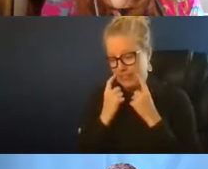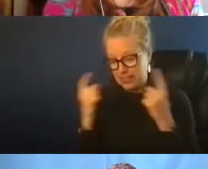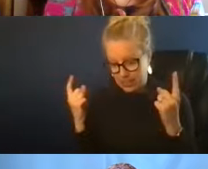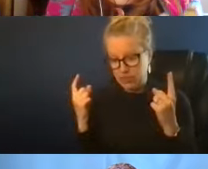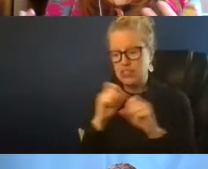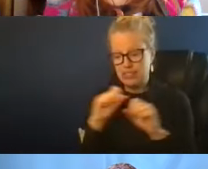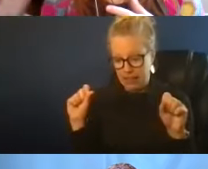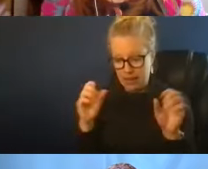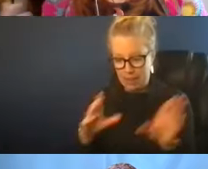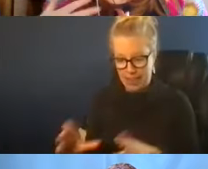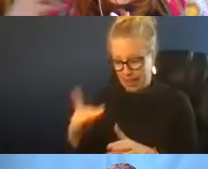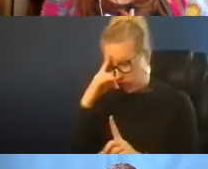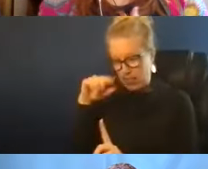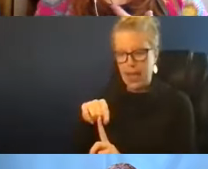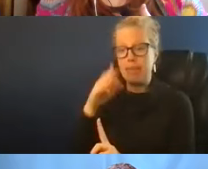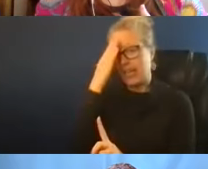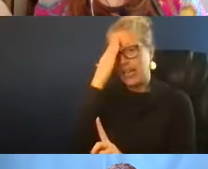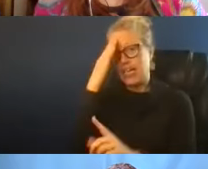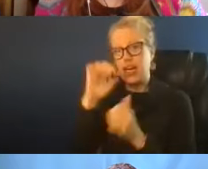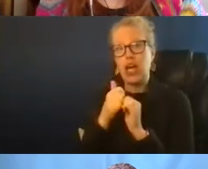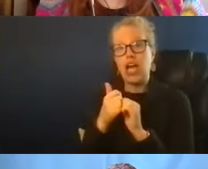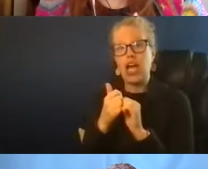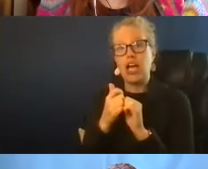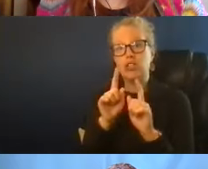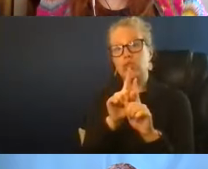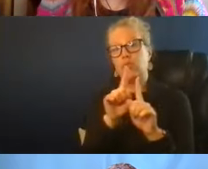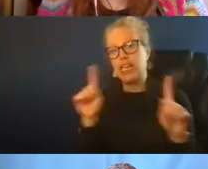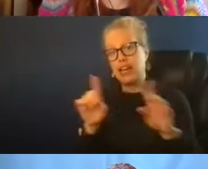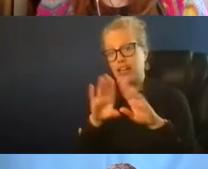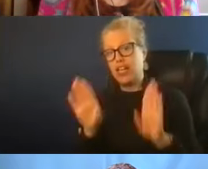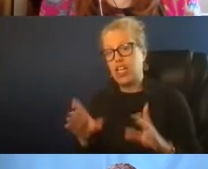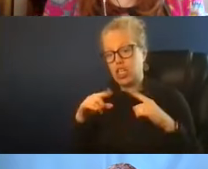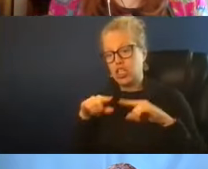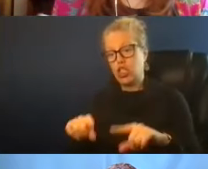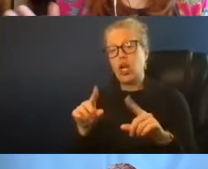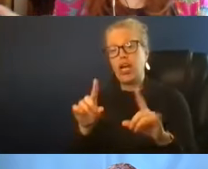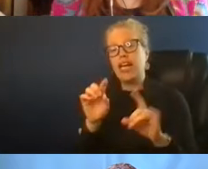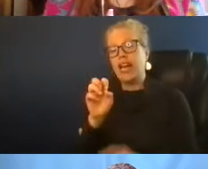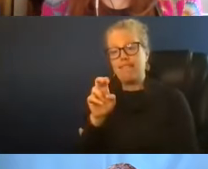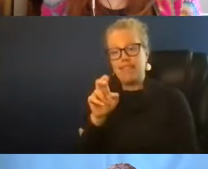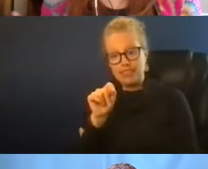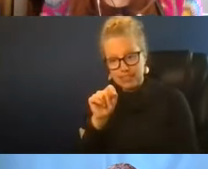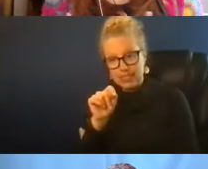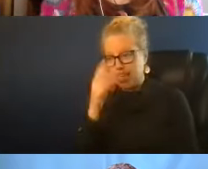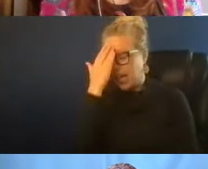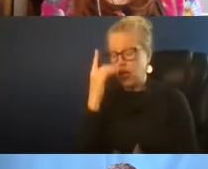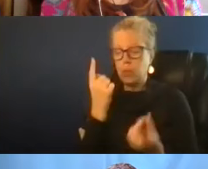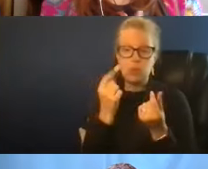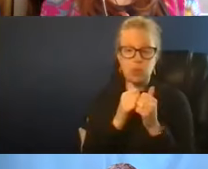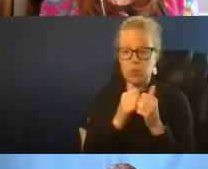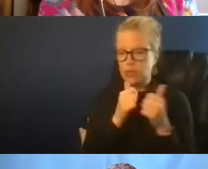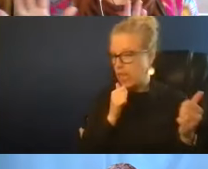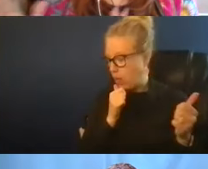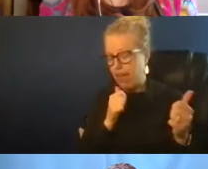is, I know how to get away from the house during an abusive incident. I know what to do to stay away. I